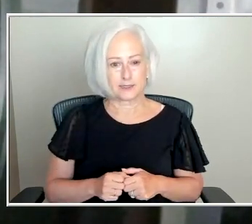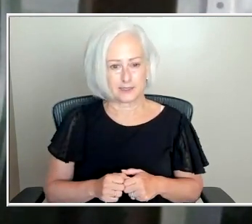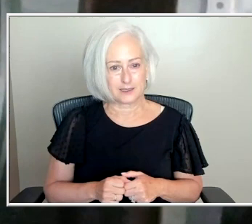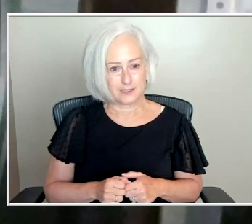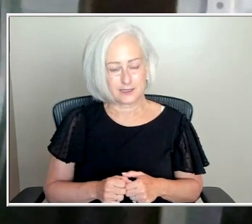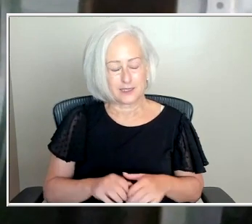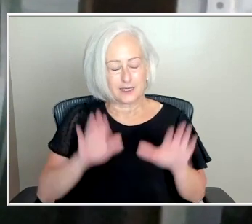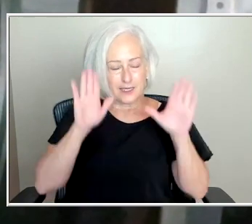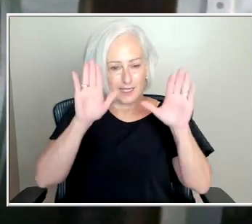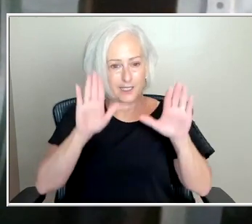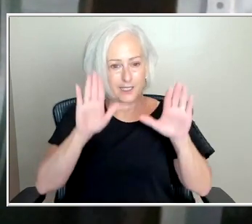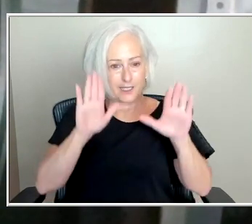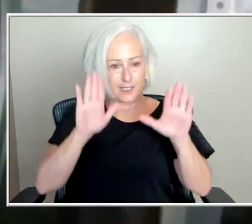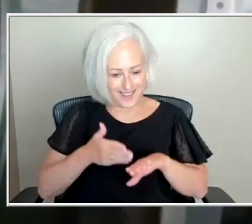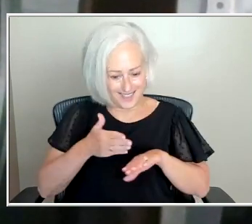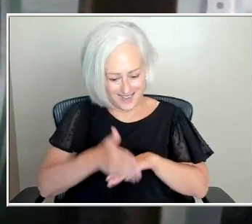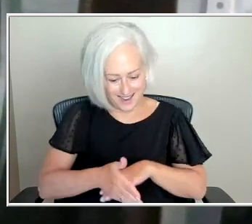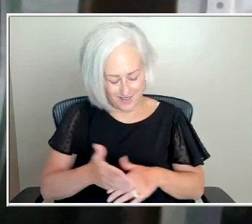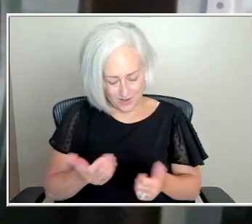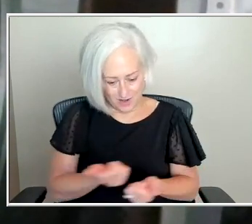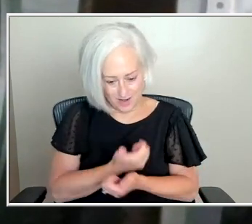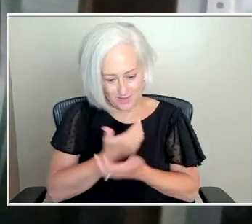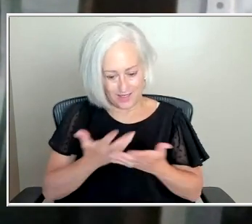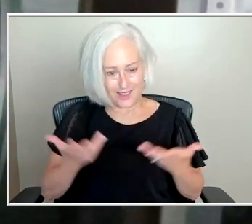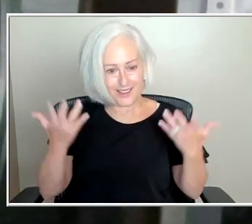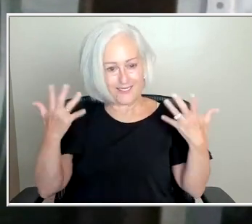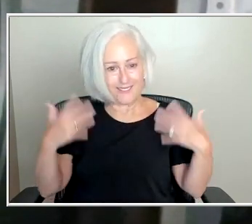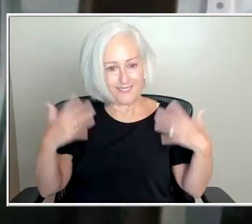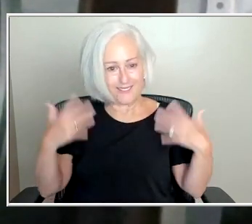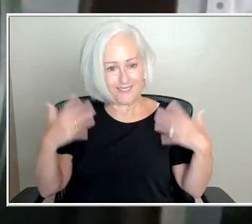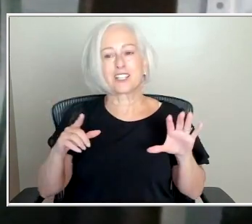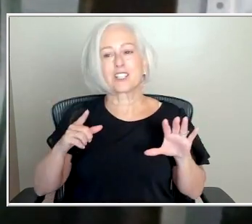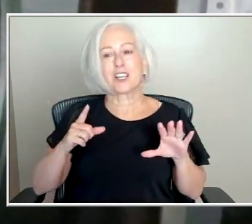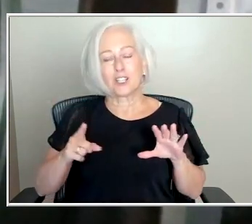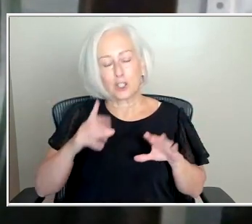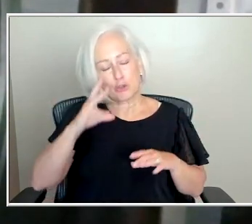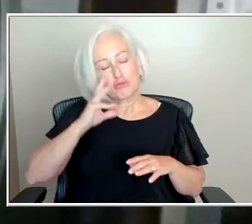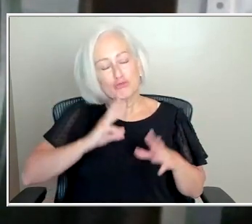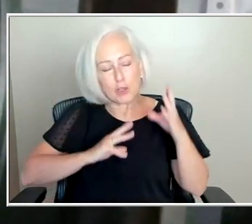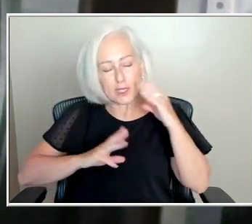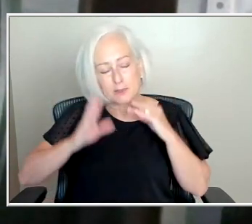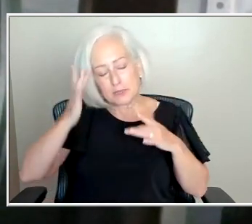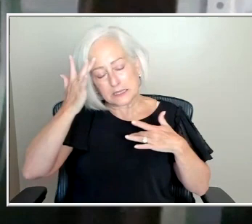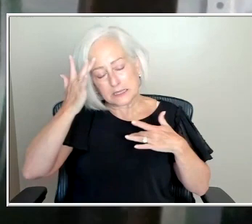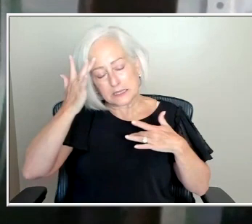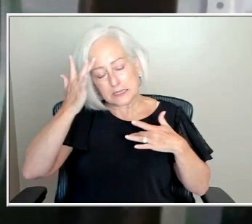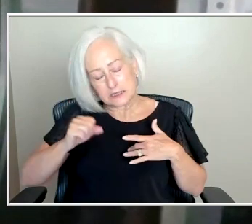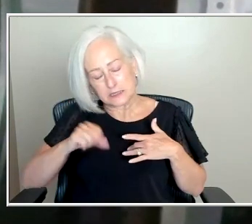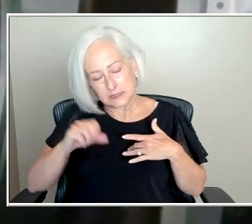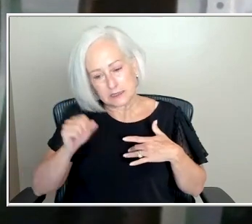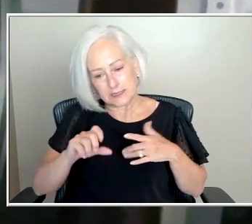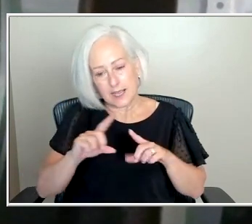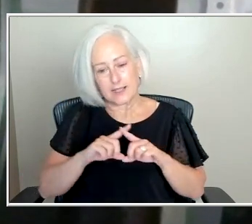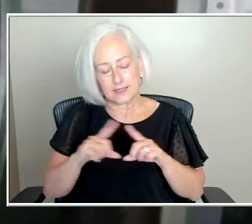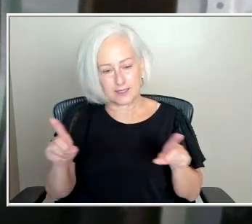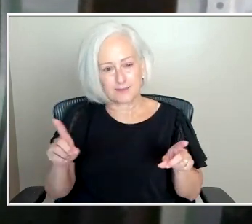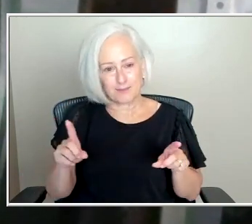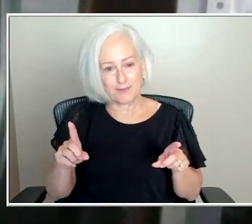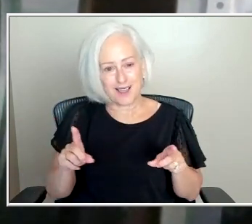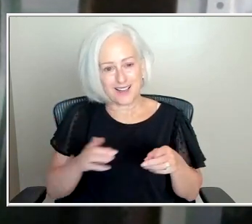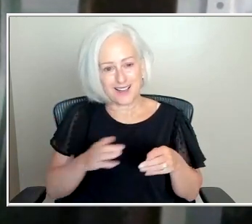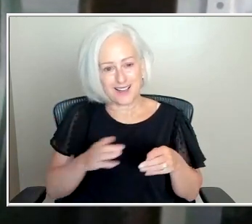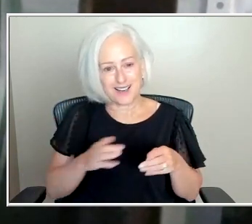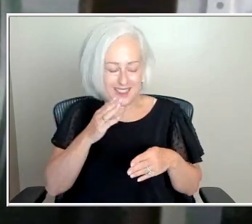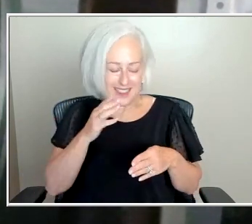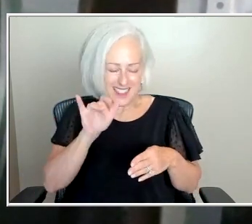great feeling after it's all said and done. You go through the side effects and whatnot, and there are those